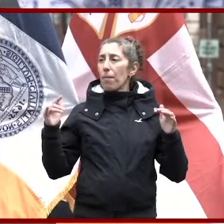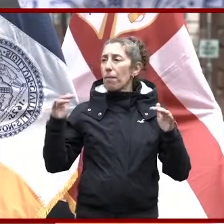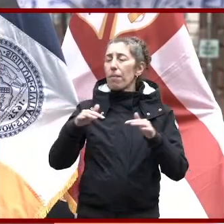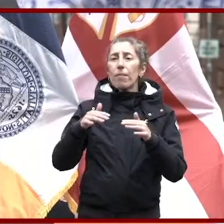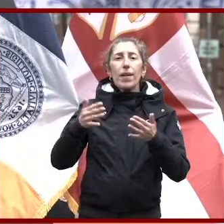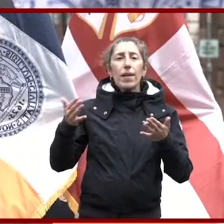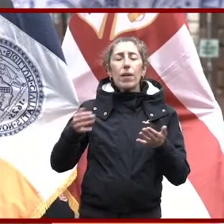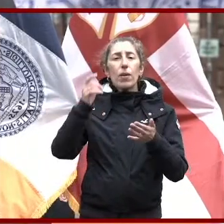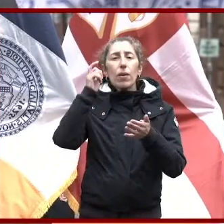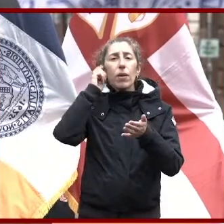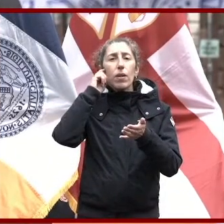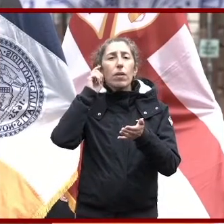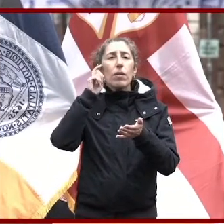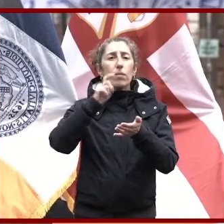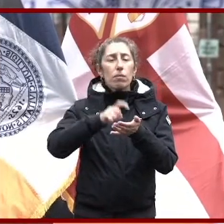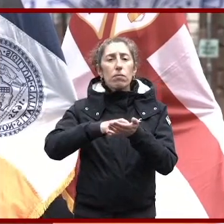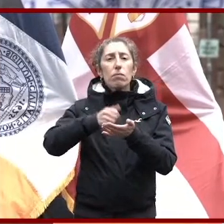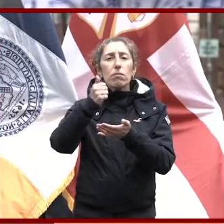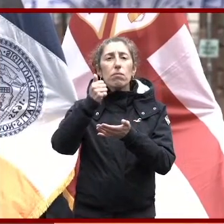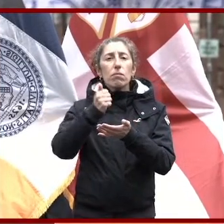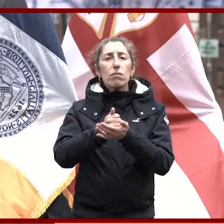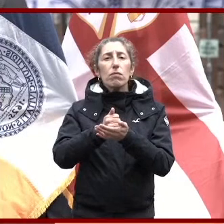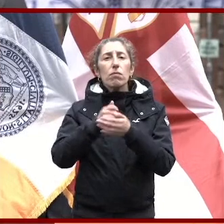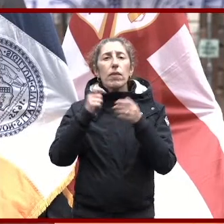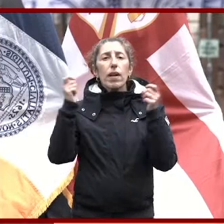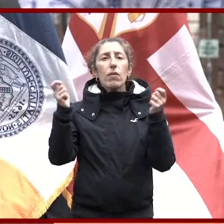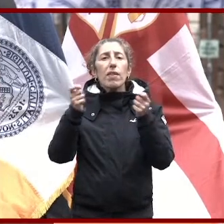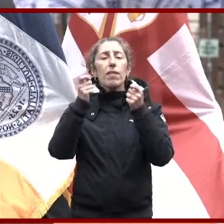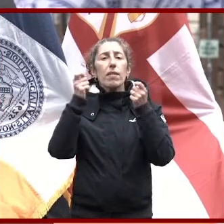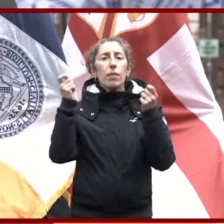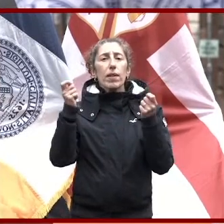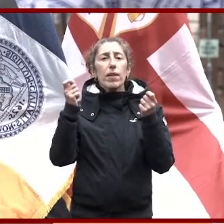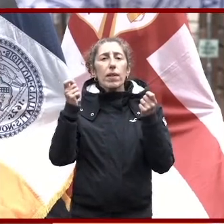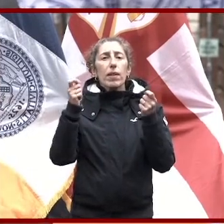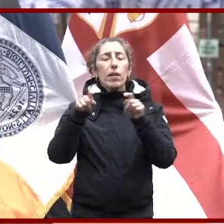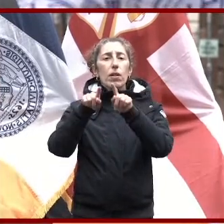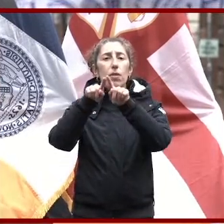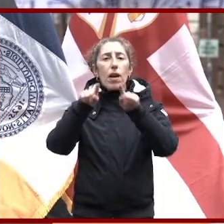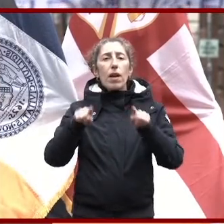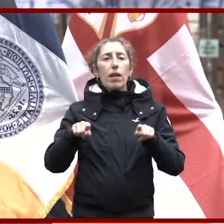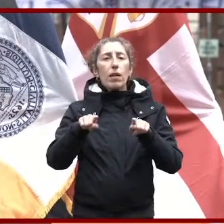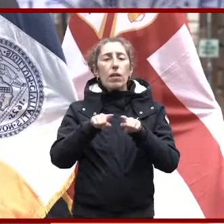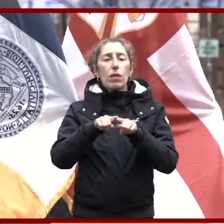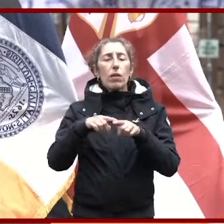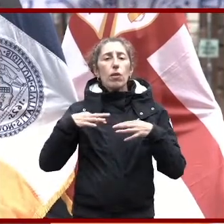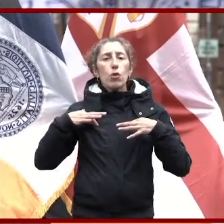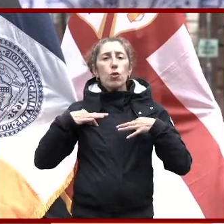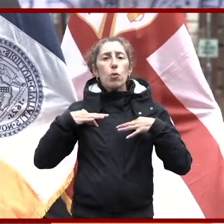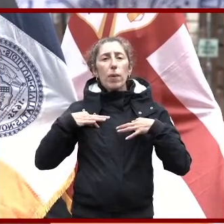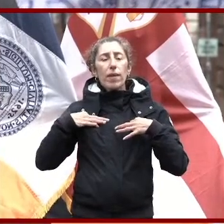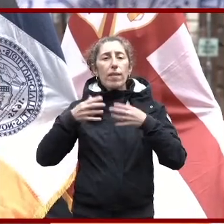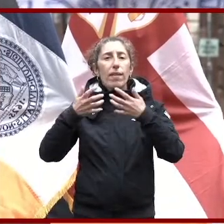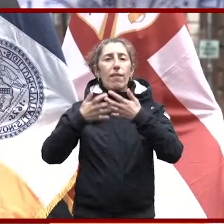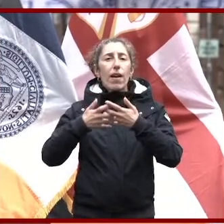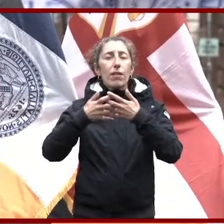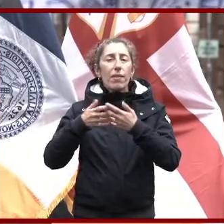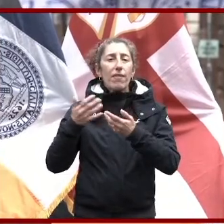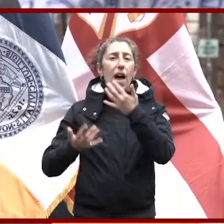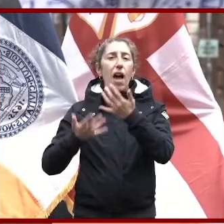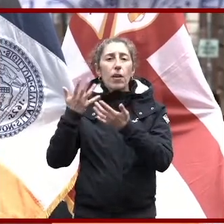the anniversary of the Triangle Shirtwaist Factory fire, and to memorialize